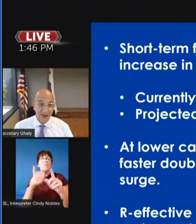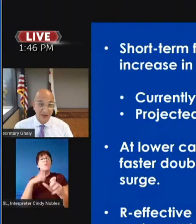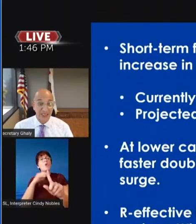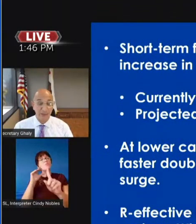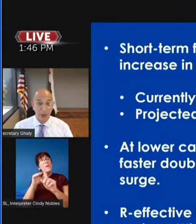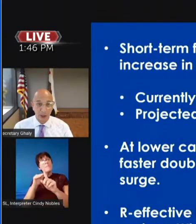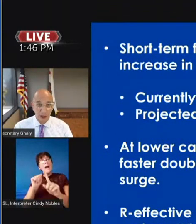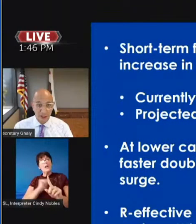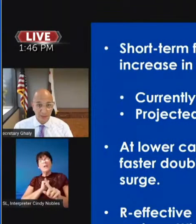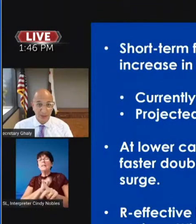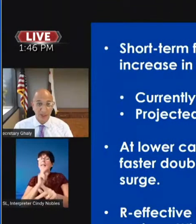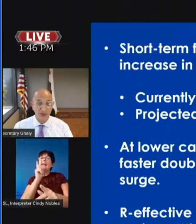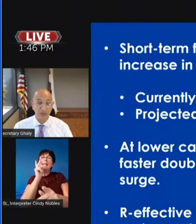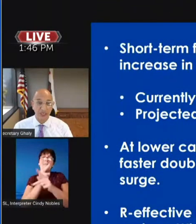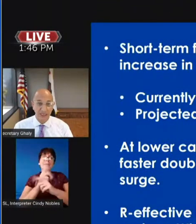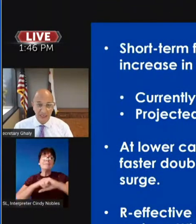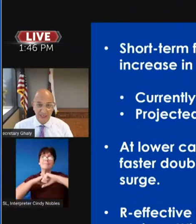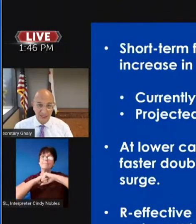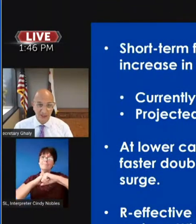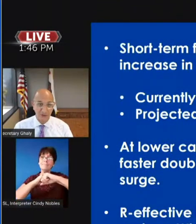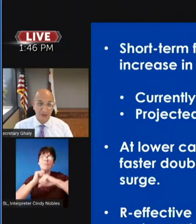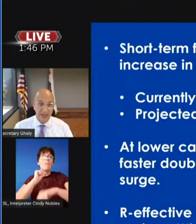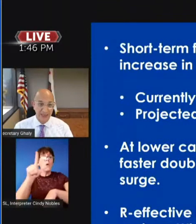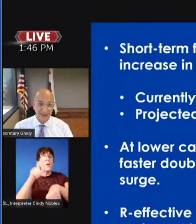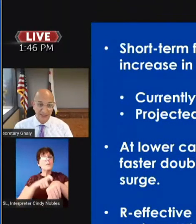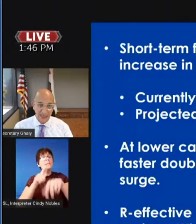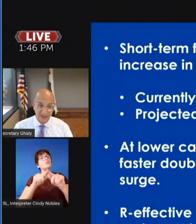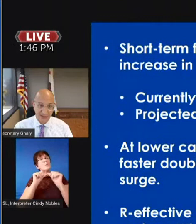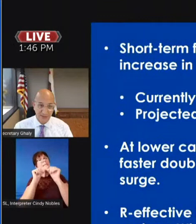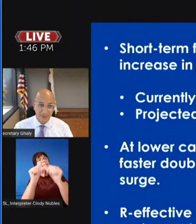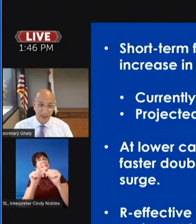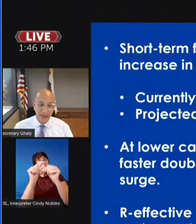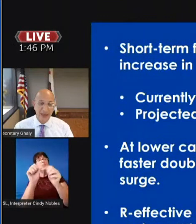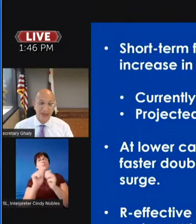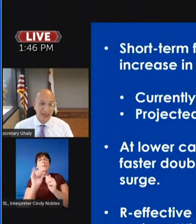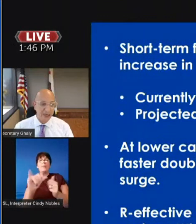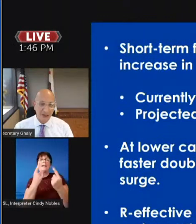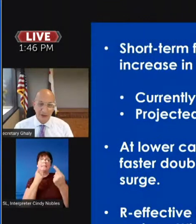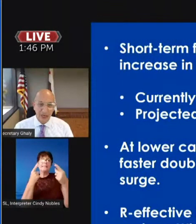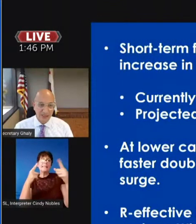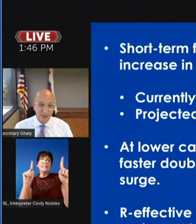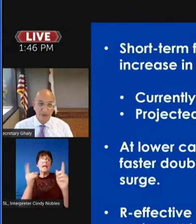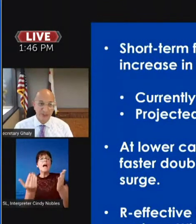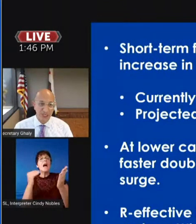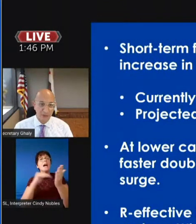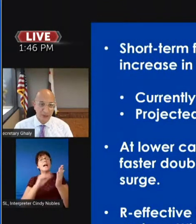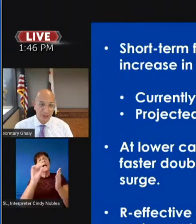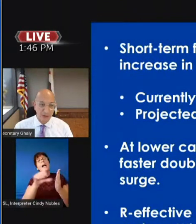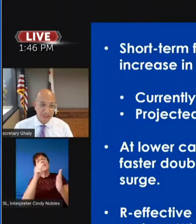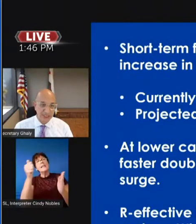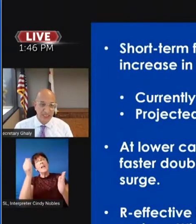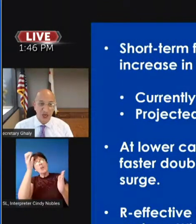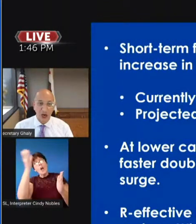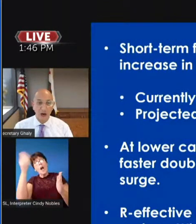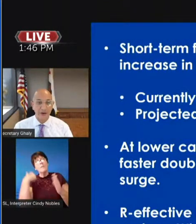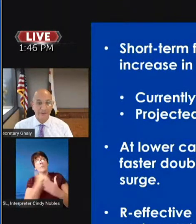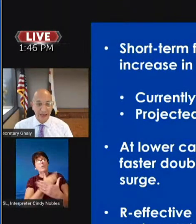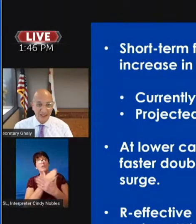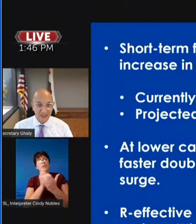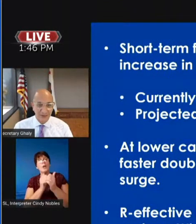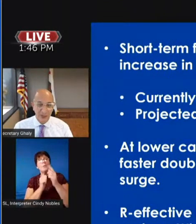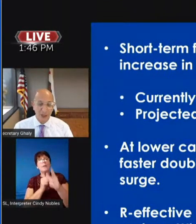ourselves now to keep our guard up so we can continue with that success. Again, another concept we've shared with you is this